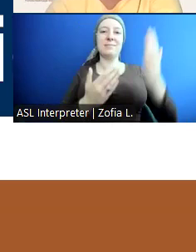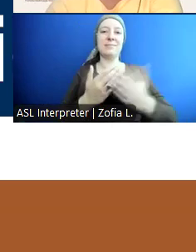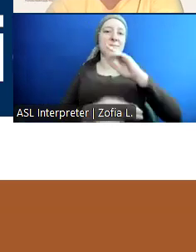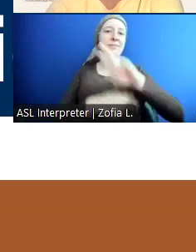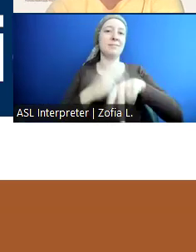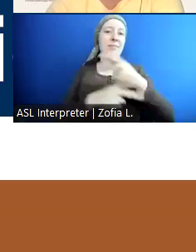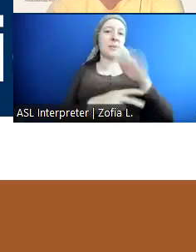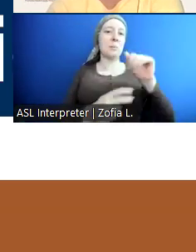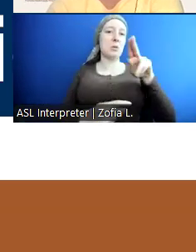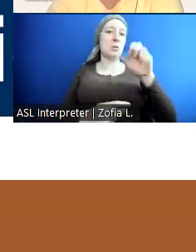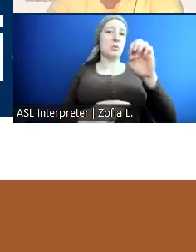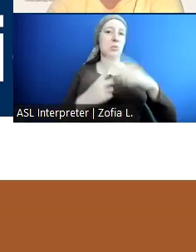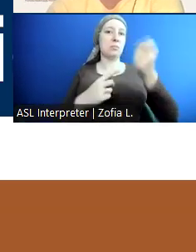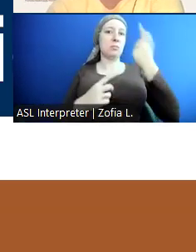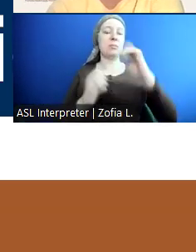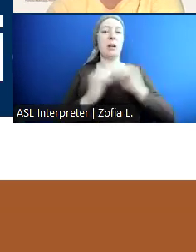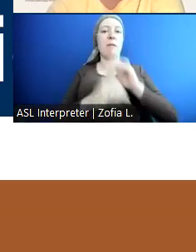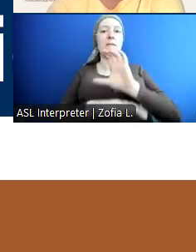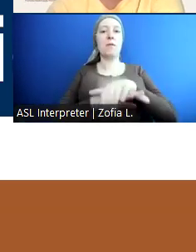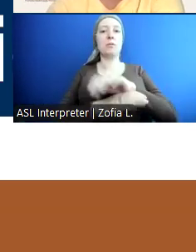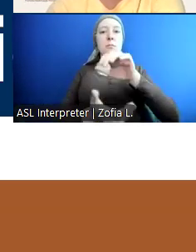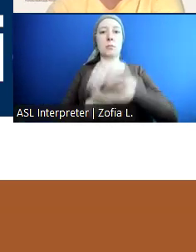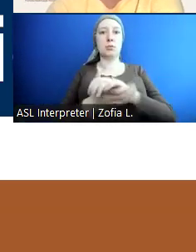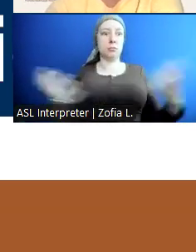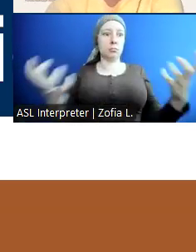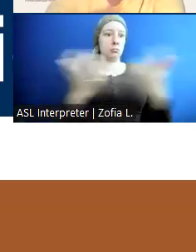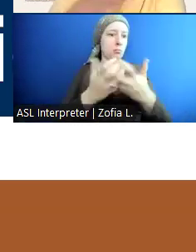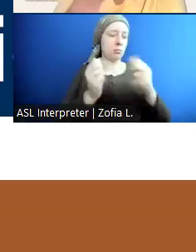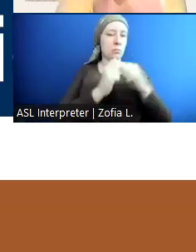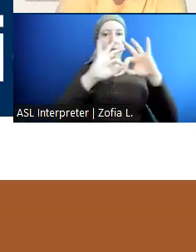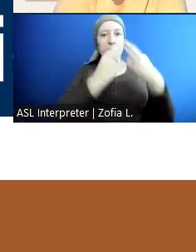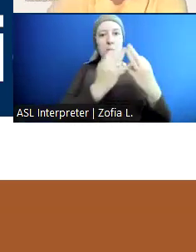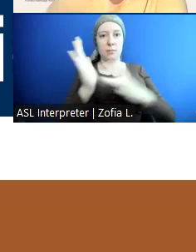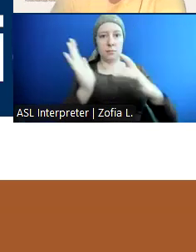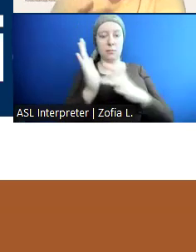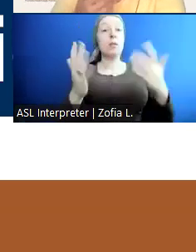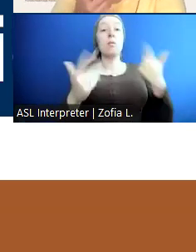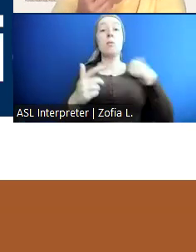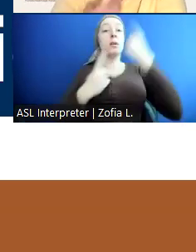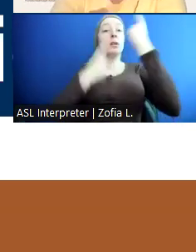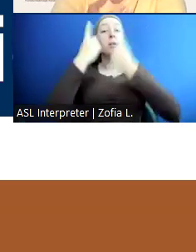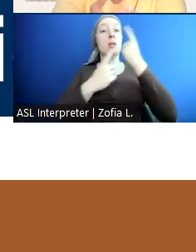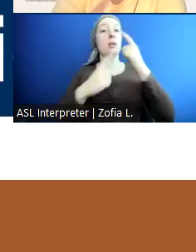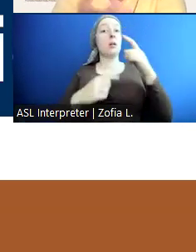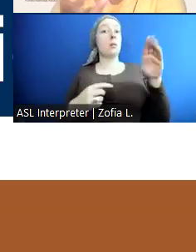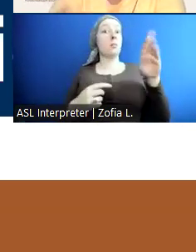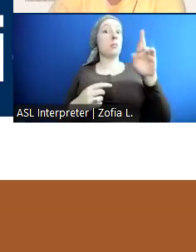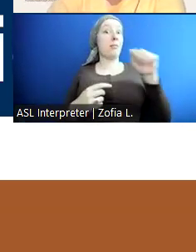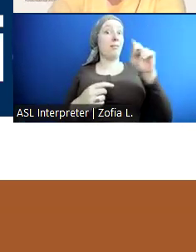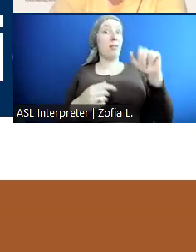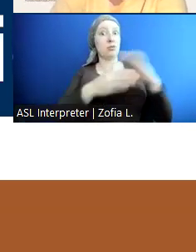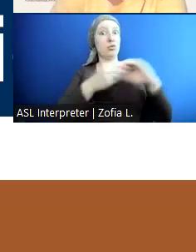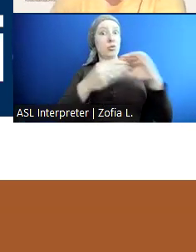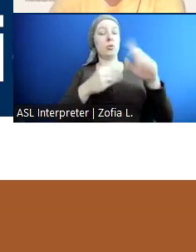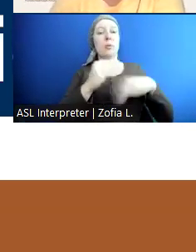to understand how forced marriage intersects, right? When we think about what Brianna shared regarding the definition, right,